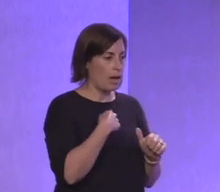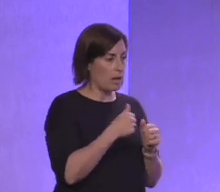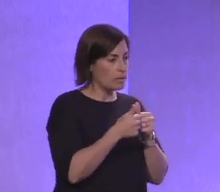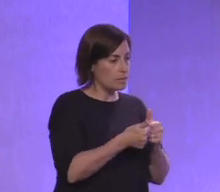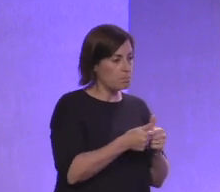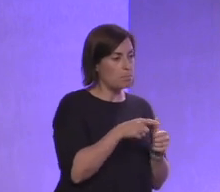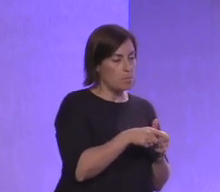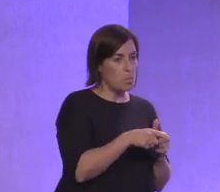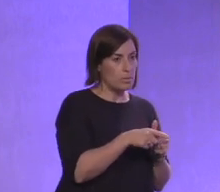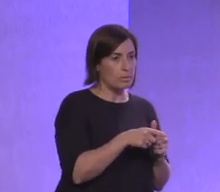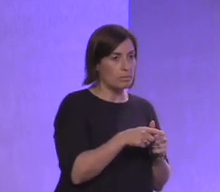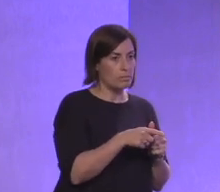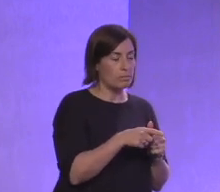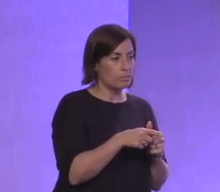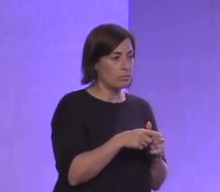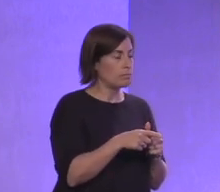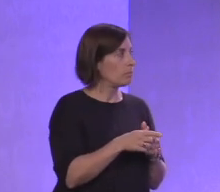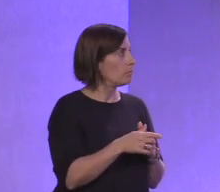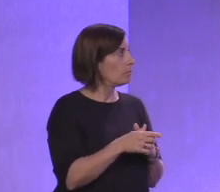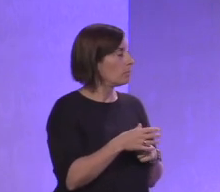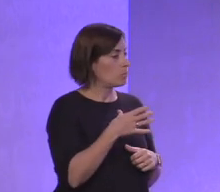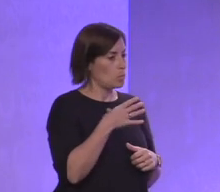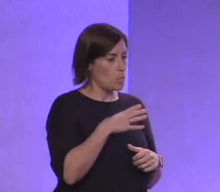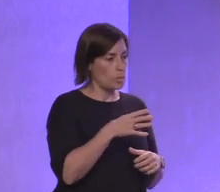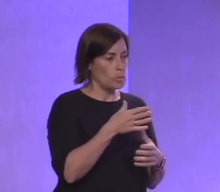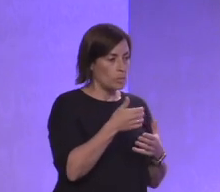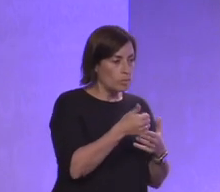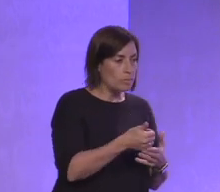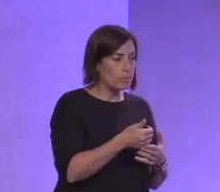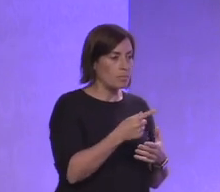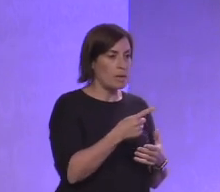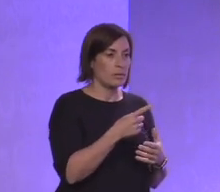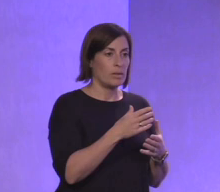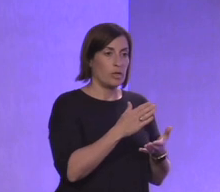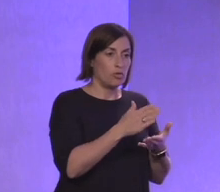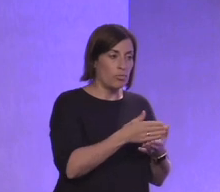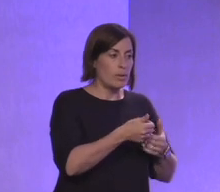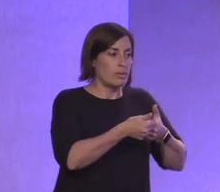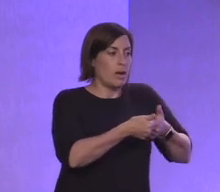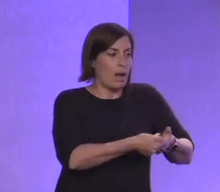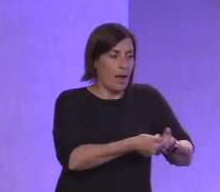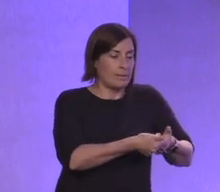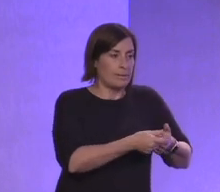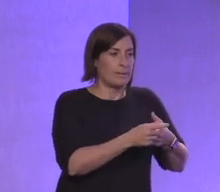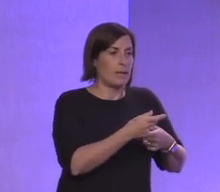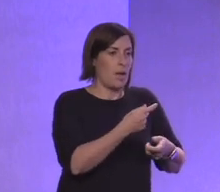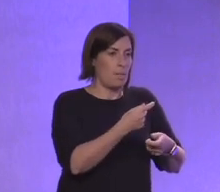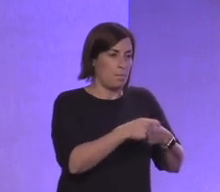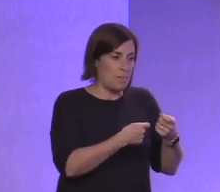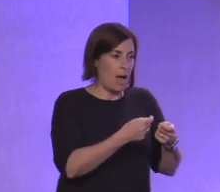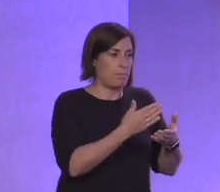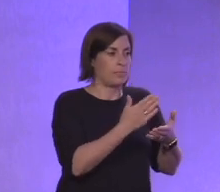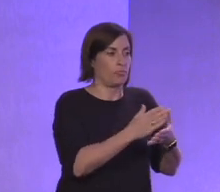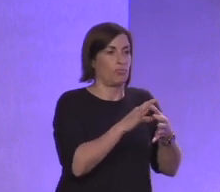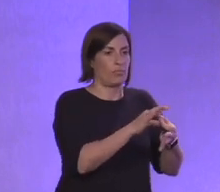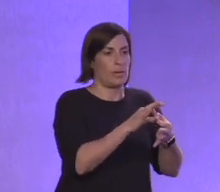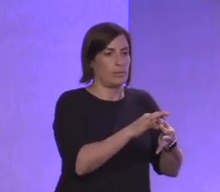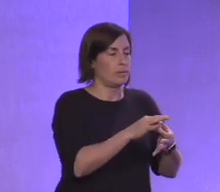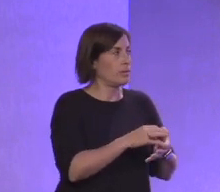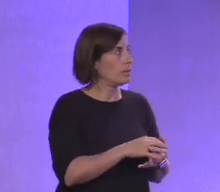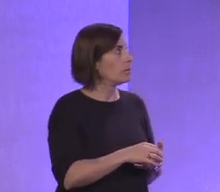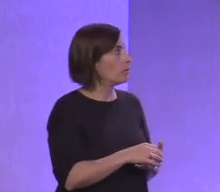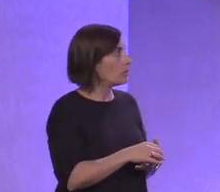at heart, you've really got their back, and a great way to do that is by showing them kindness. So I wanted to talk through a simple model for